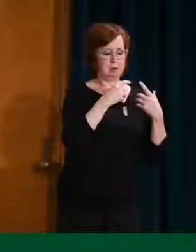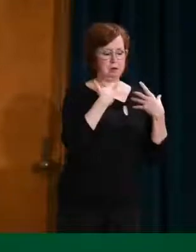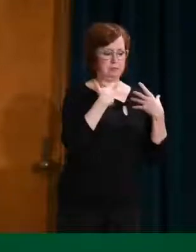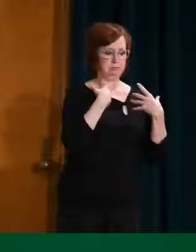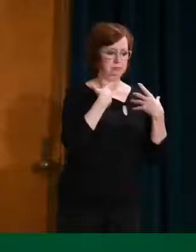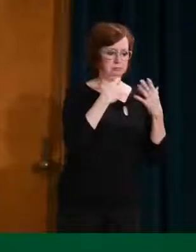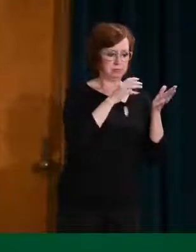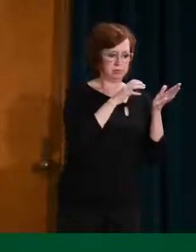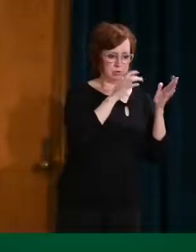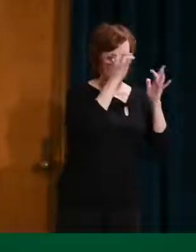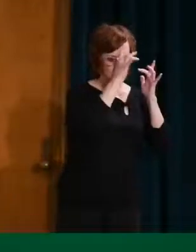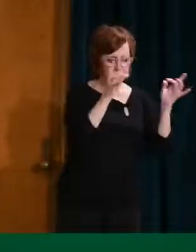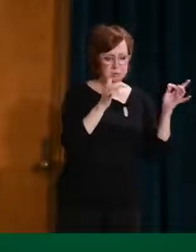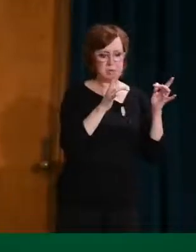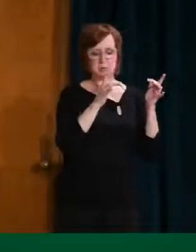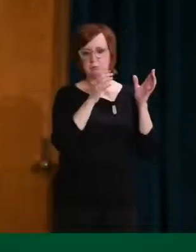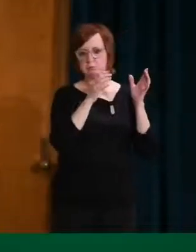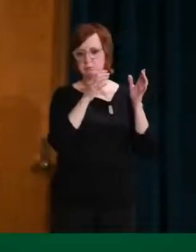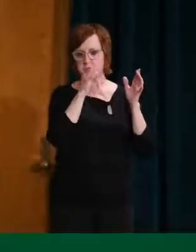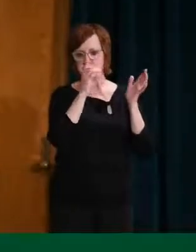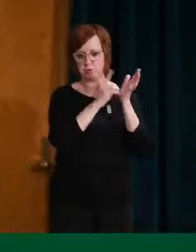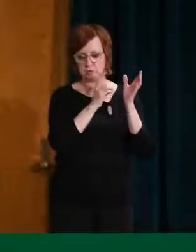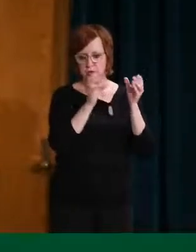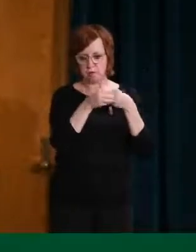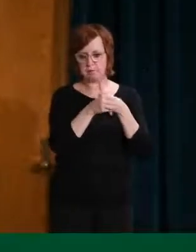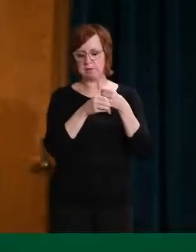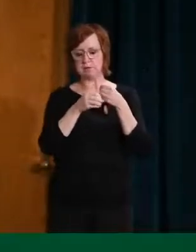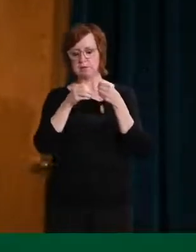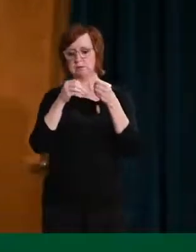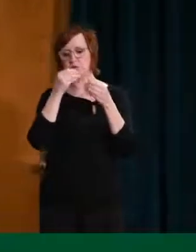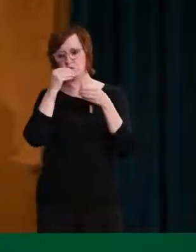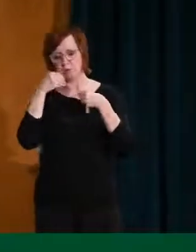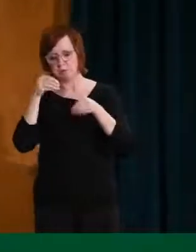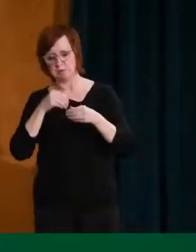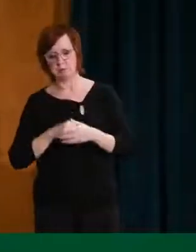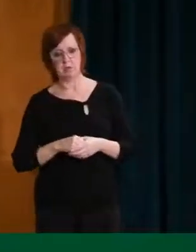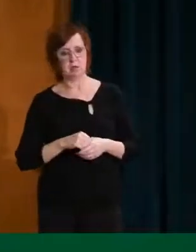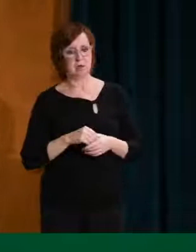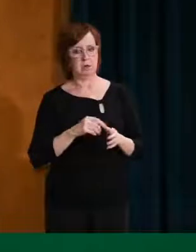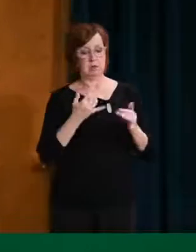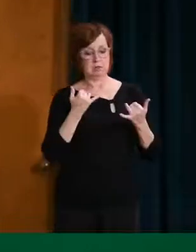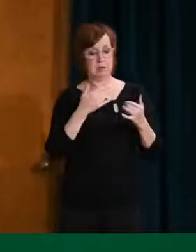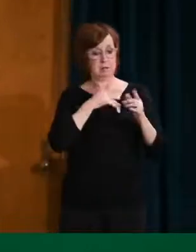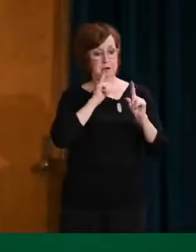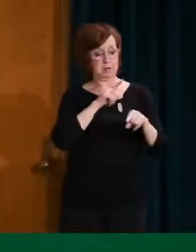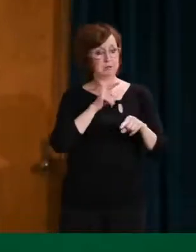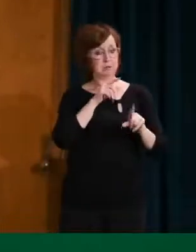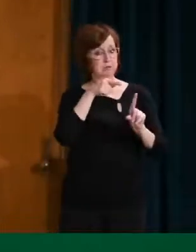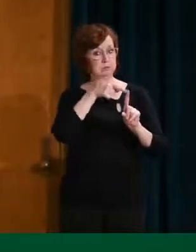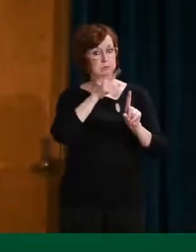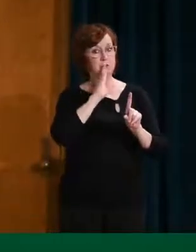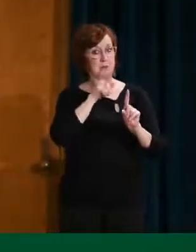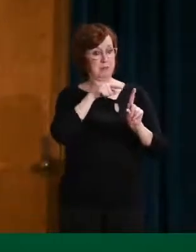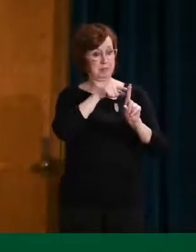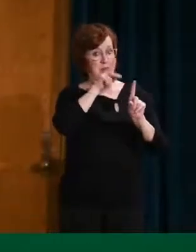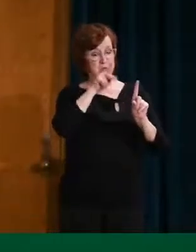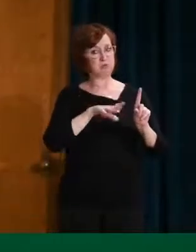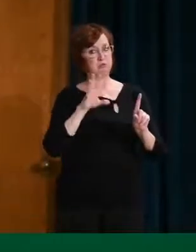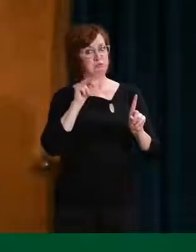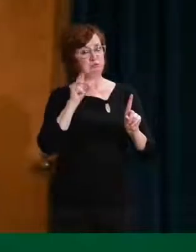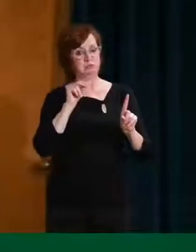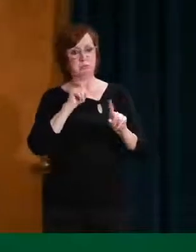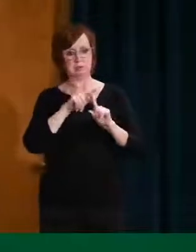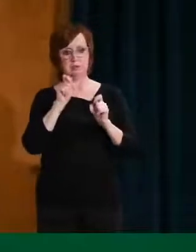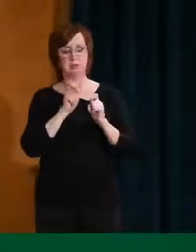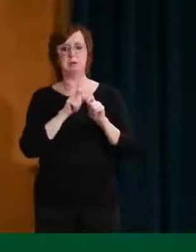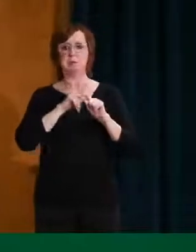settings. I would say that this is, not to speak to this specific case, but this is an example of